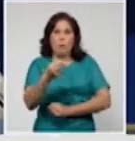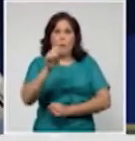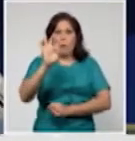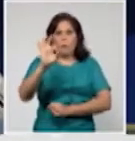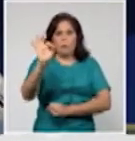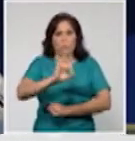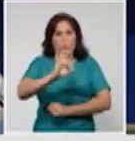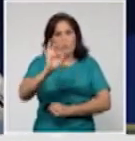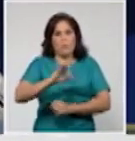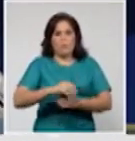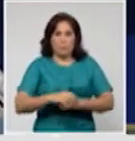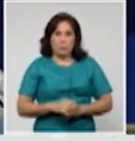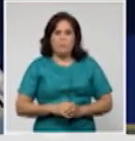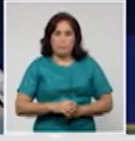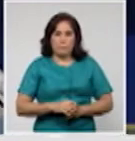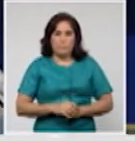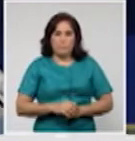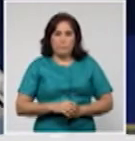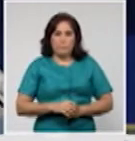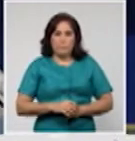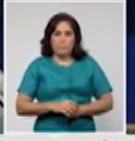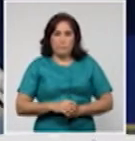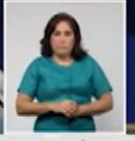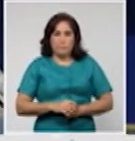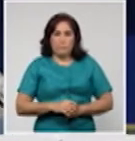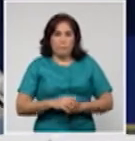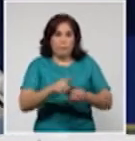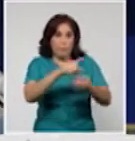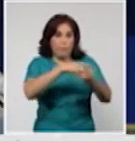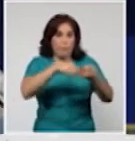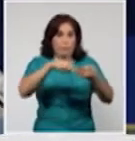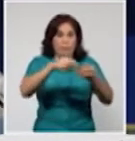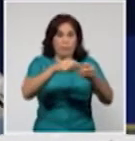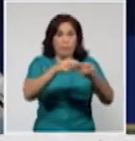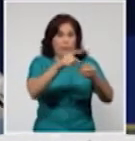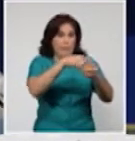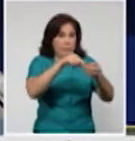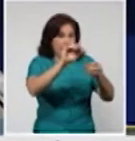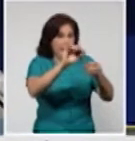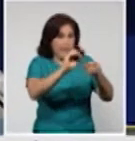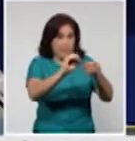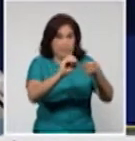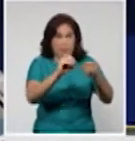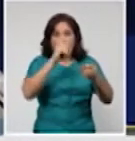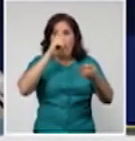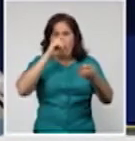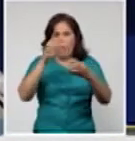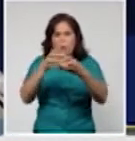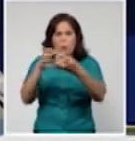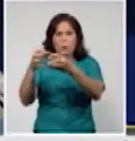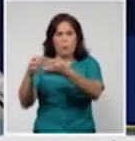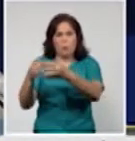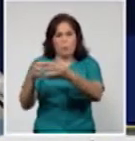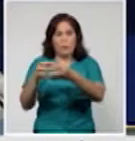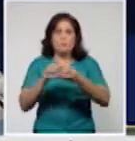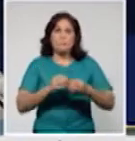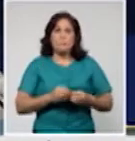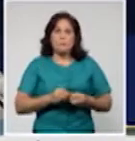the 9 are pediatric cases, meaning patients under the age of 18.